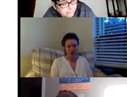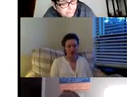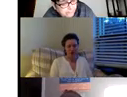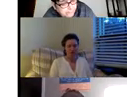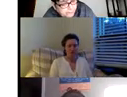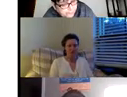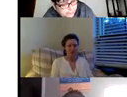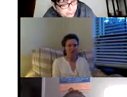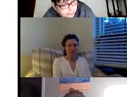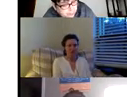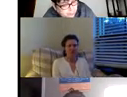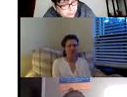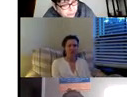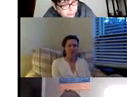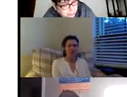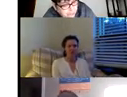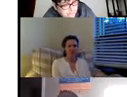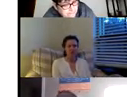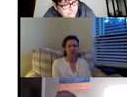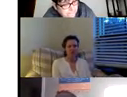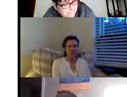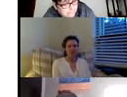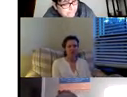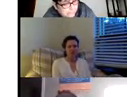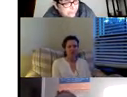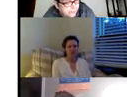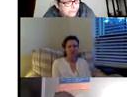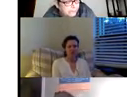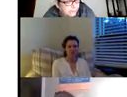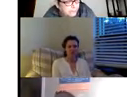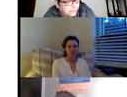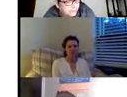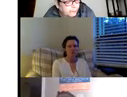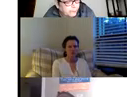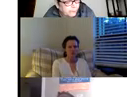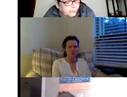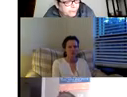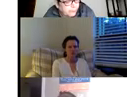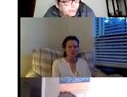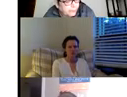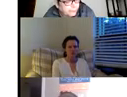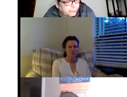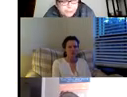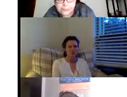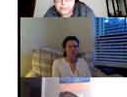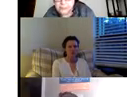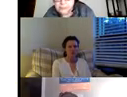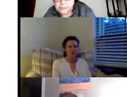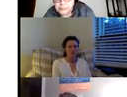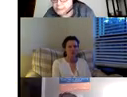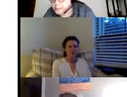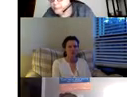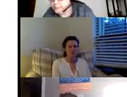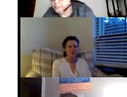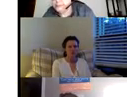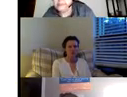great cloud of witnesses, the freedom fighters and advocates of the past, right? That this helps